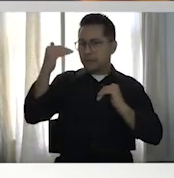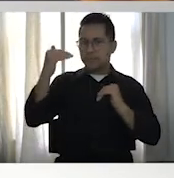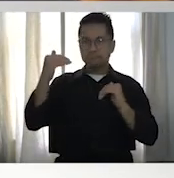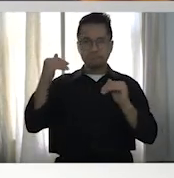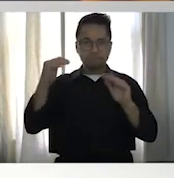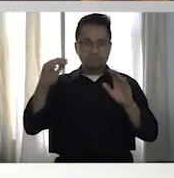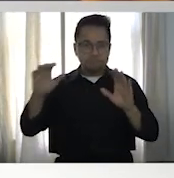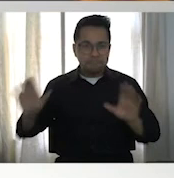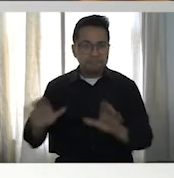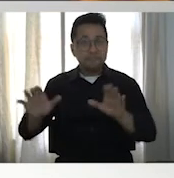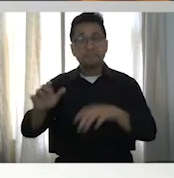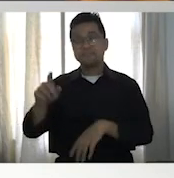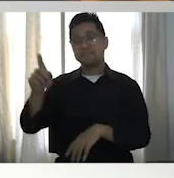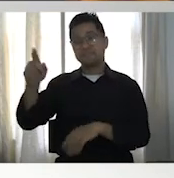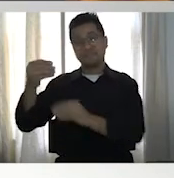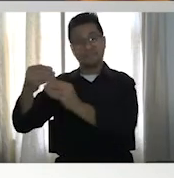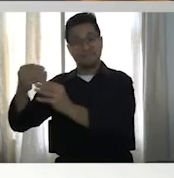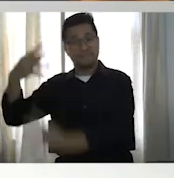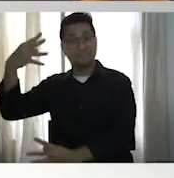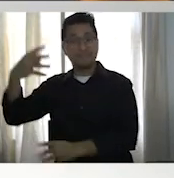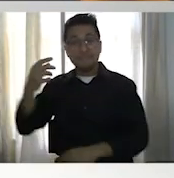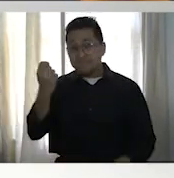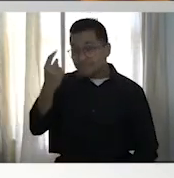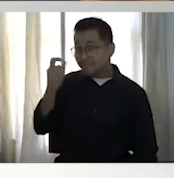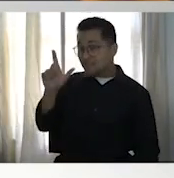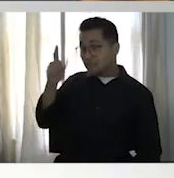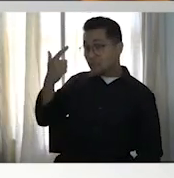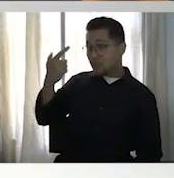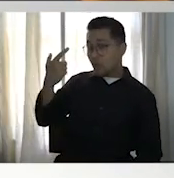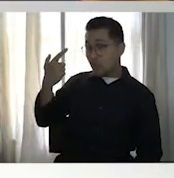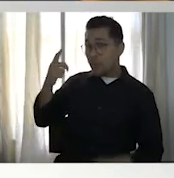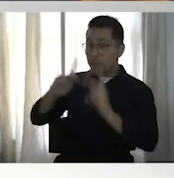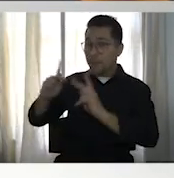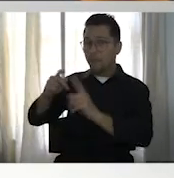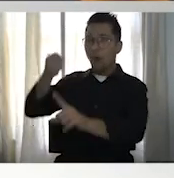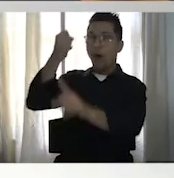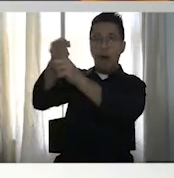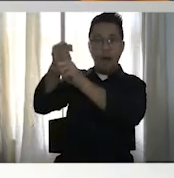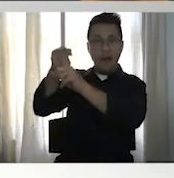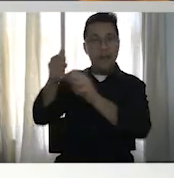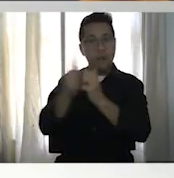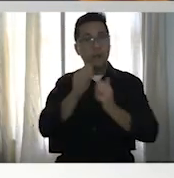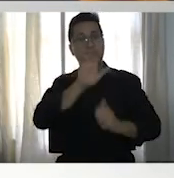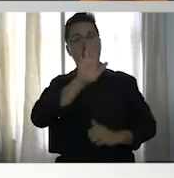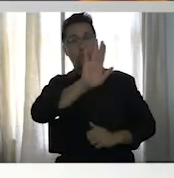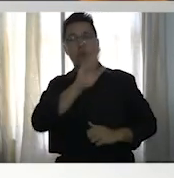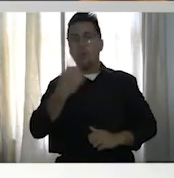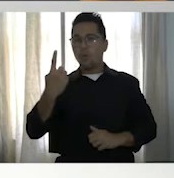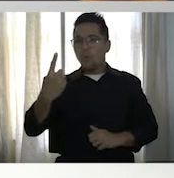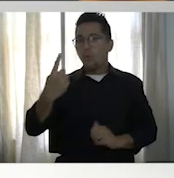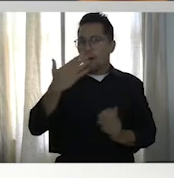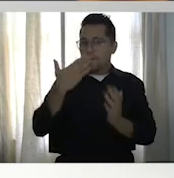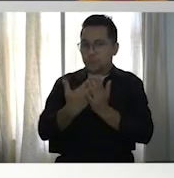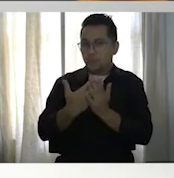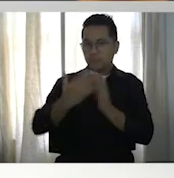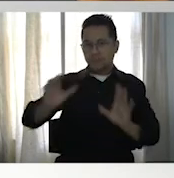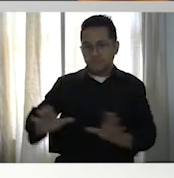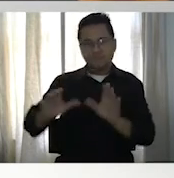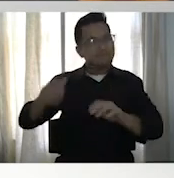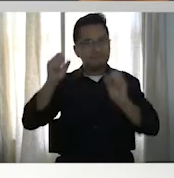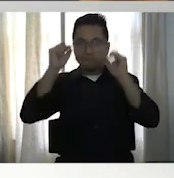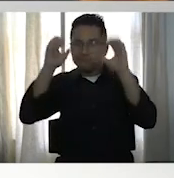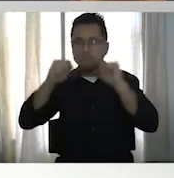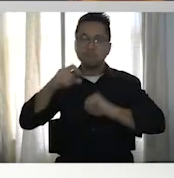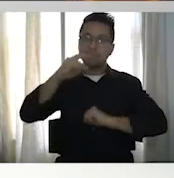deed, and 21 people were affected by your one good deed. Amazing. The kids, the teacher,